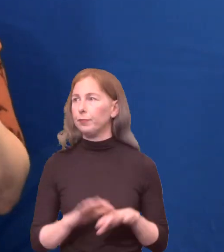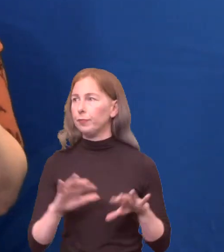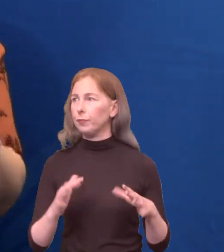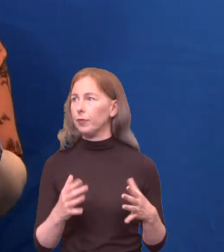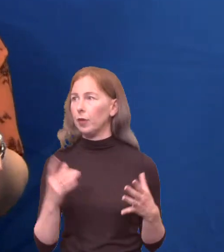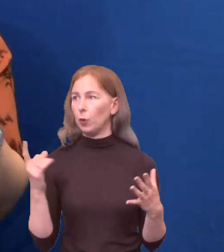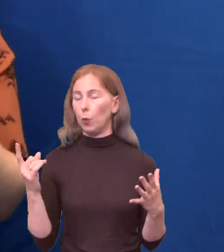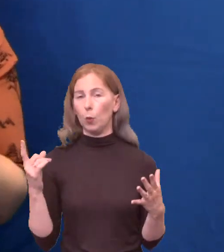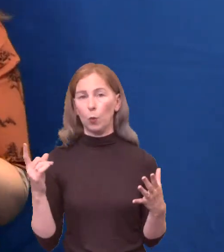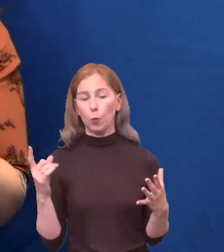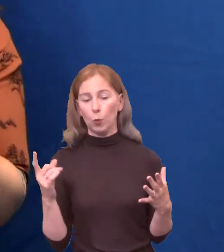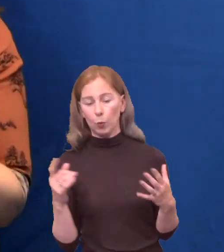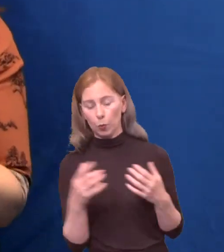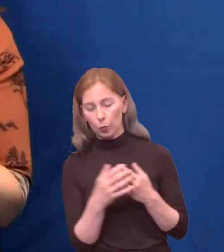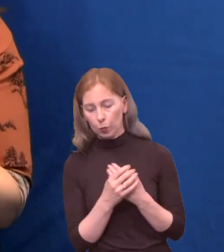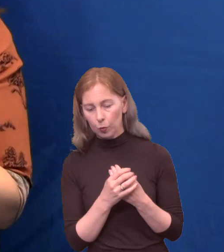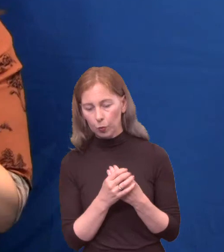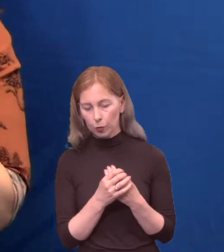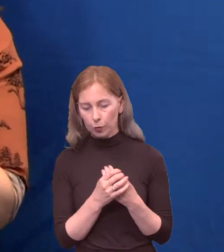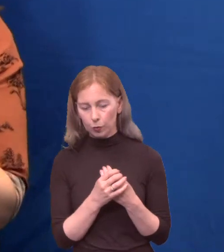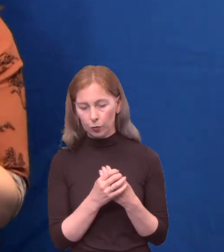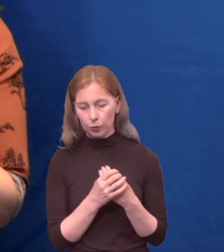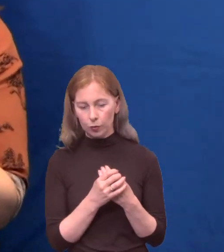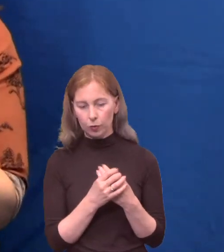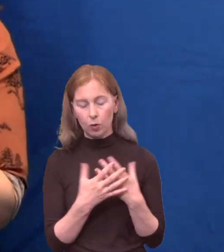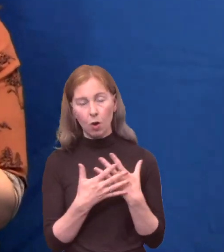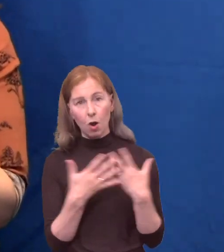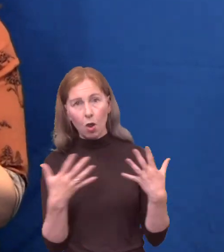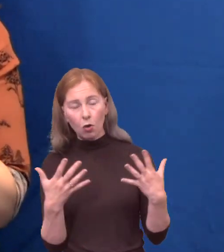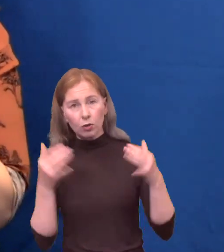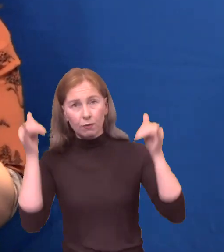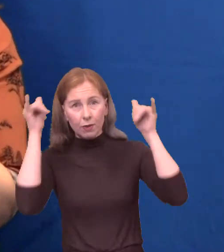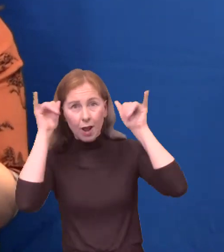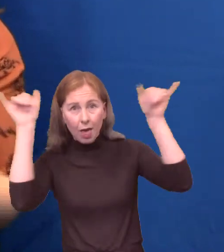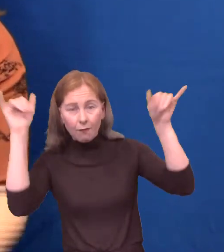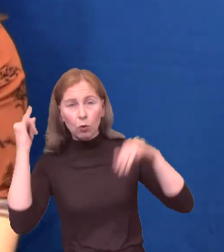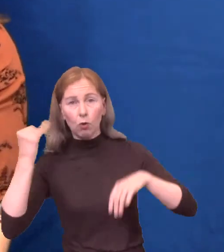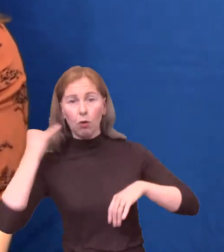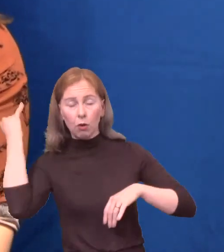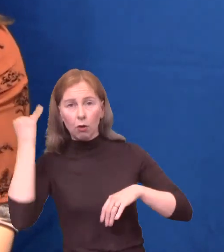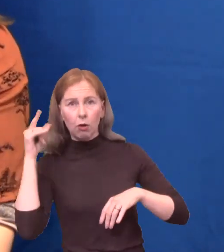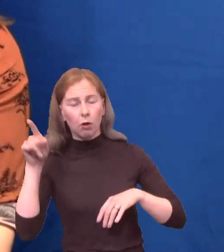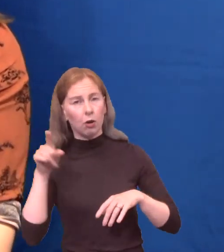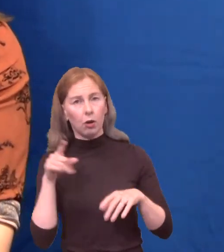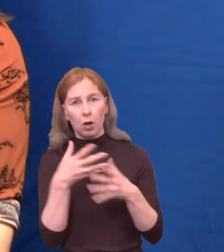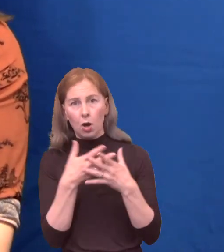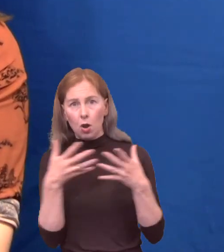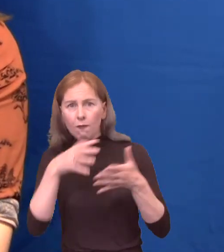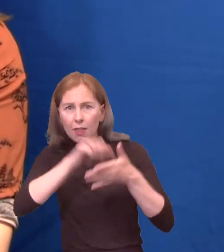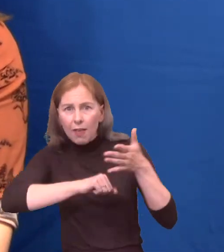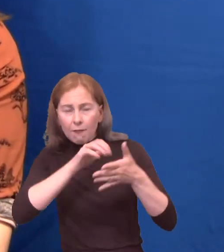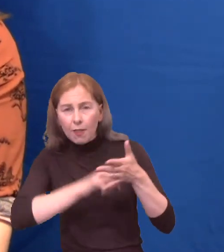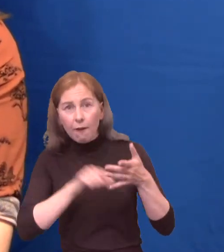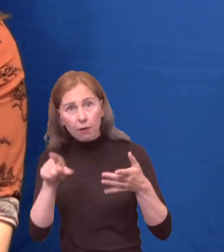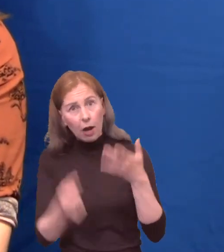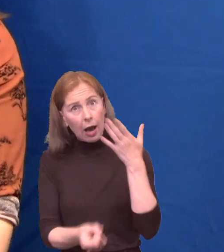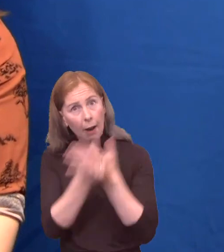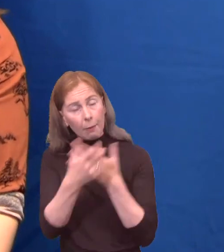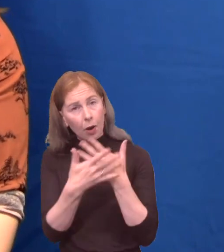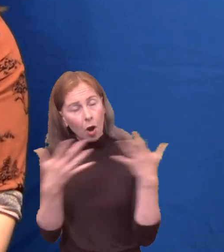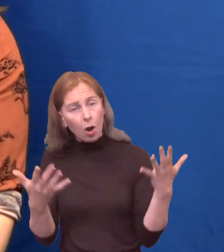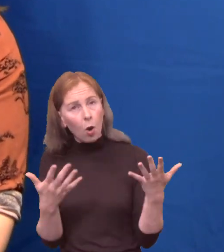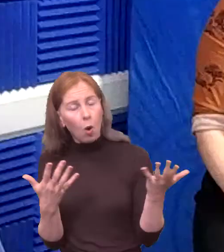of in Surrey, but I wondered, is that particularly a sort of a problem nationwide at the moment? Is that something that the NFU has had a lot of reports on recently, or is